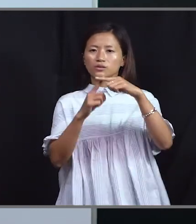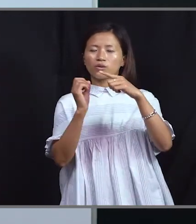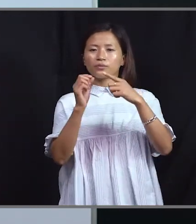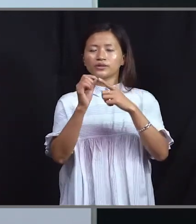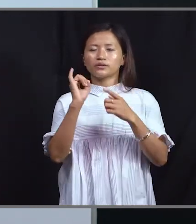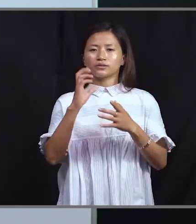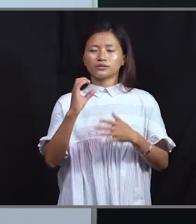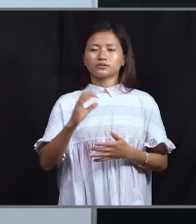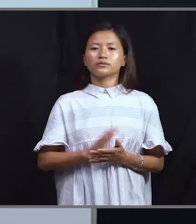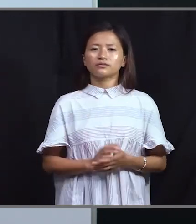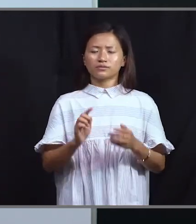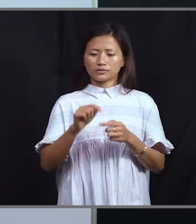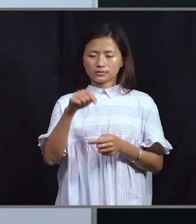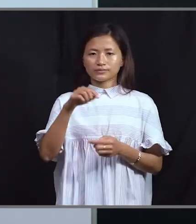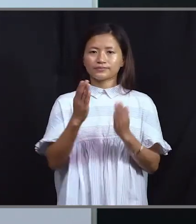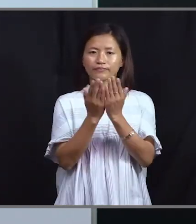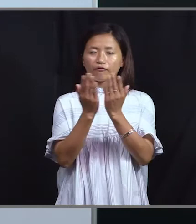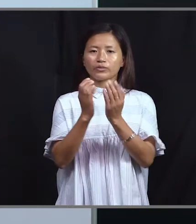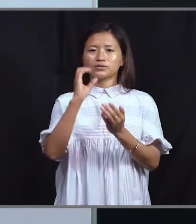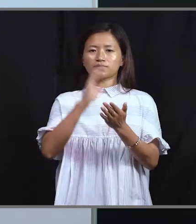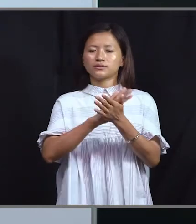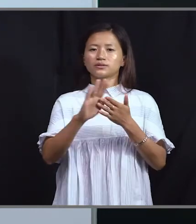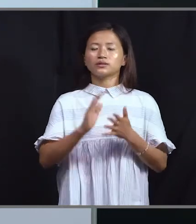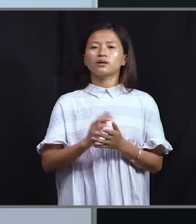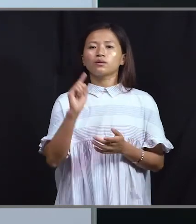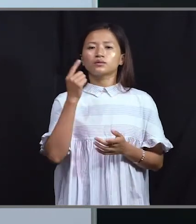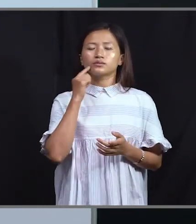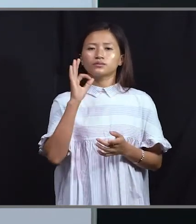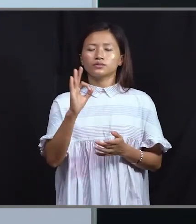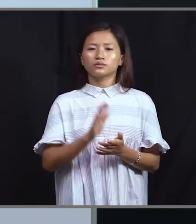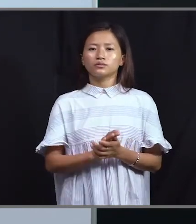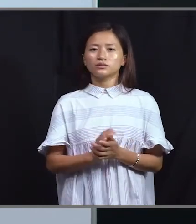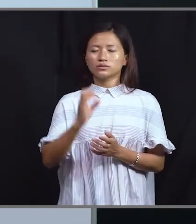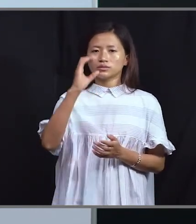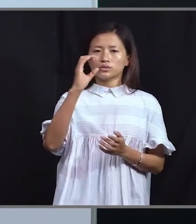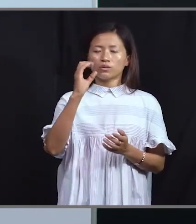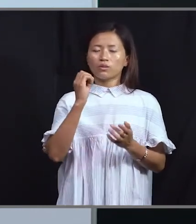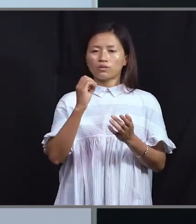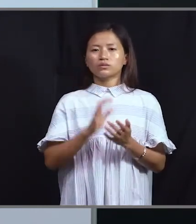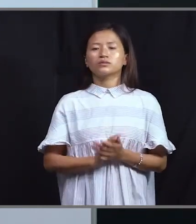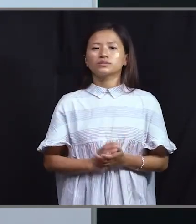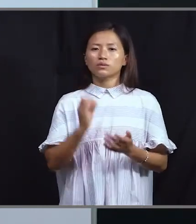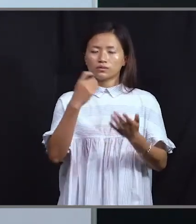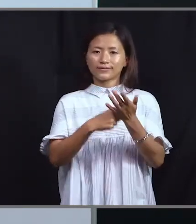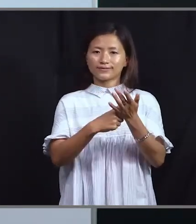for this chapter, one important topic, that is coordination.